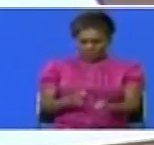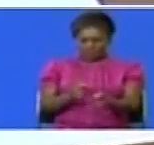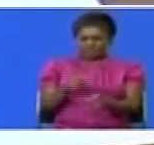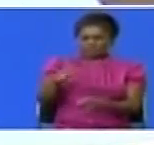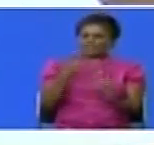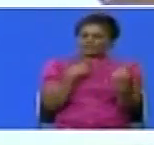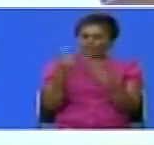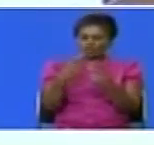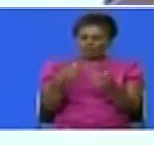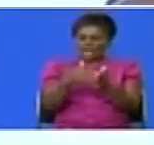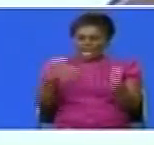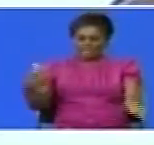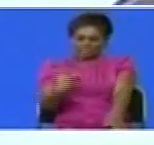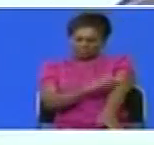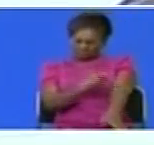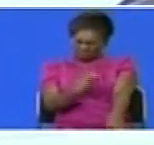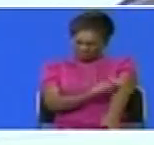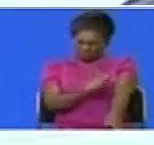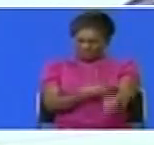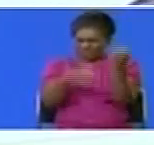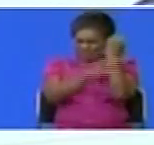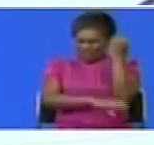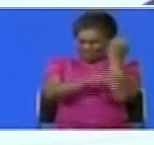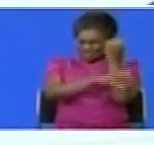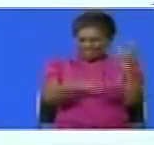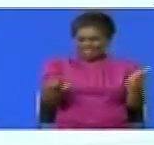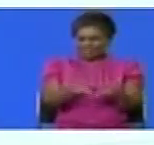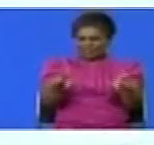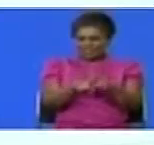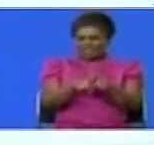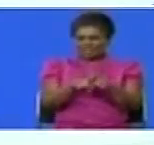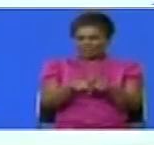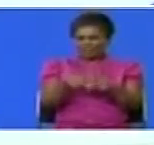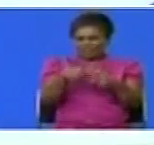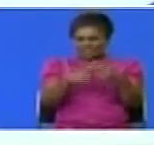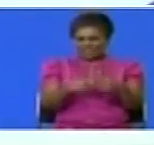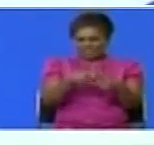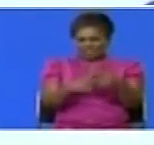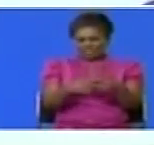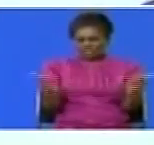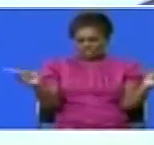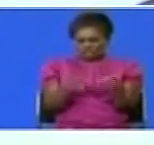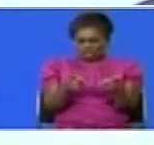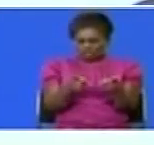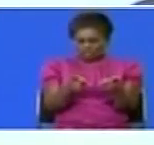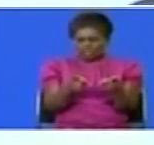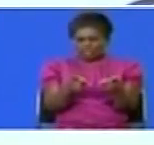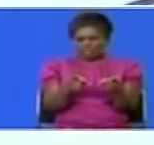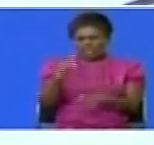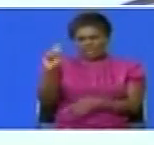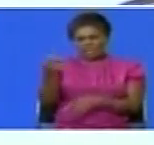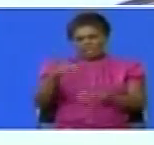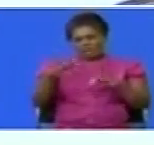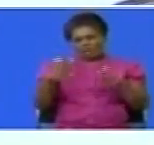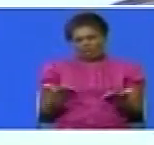talks about anti-doping efforts in the country. Of course, we'll also talk about the film industry. Will the West Gate movie be shot in Kenya or